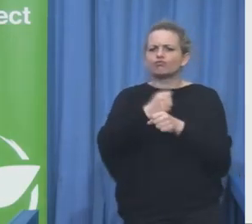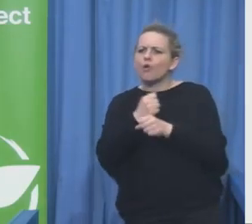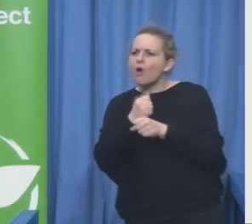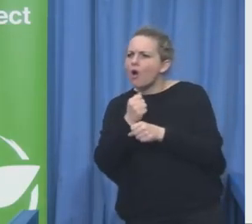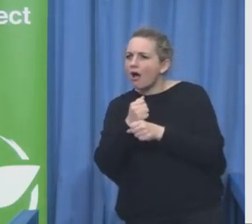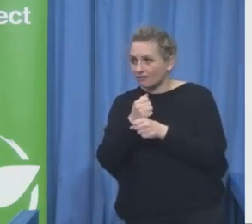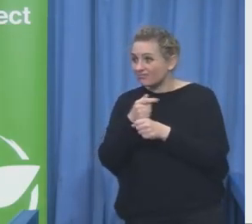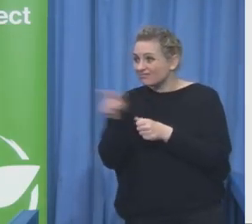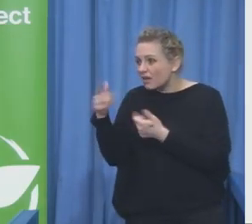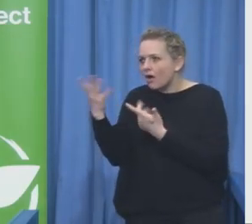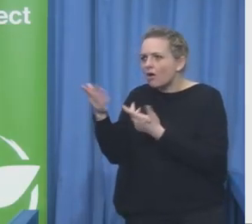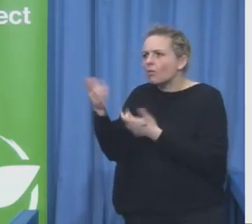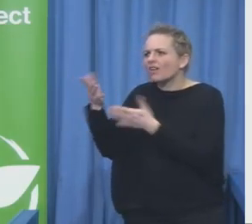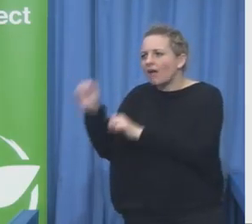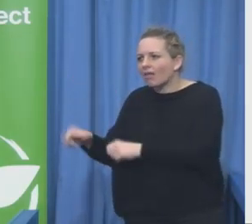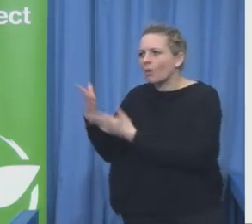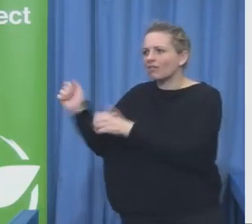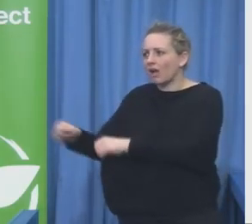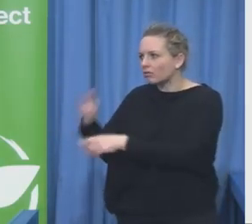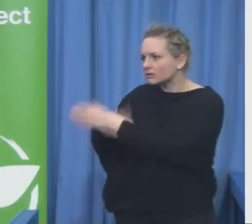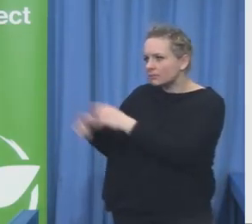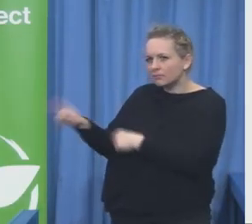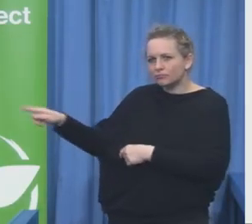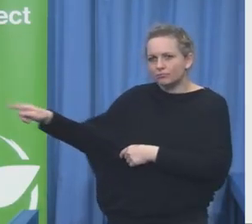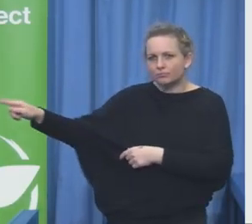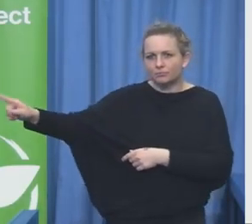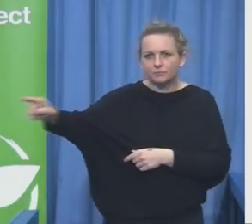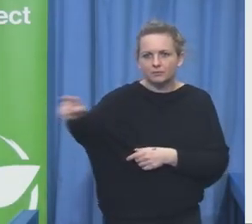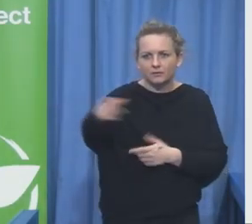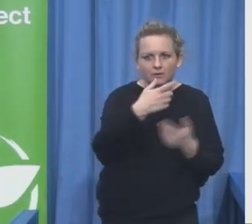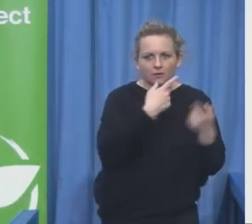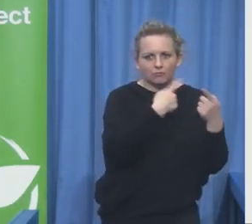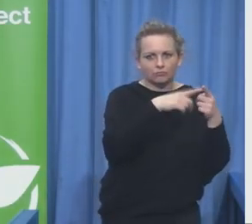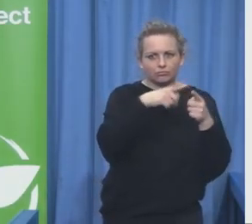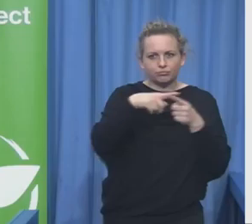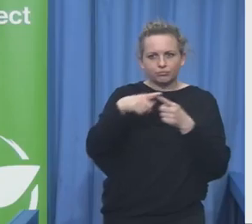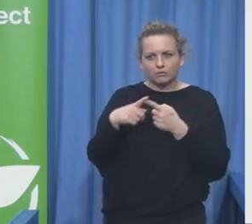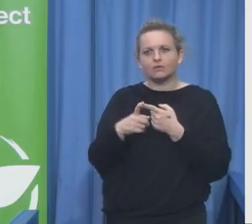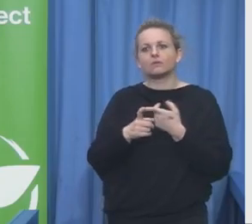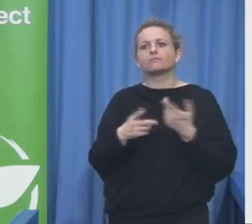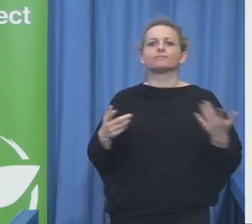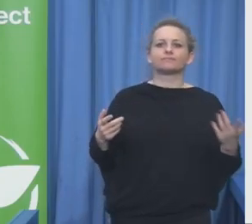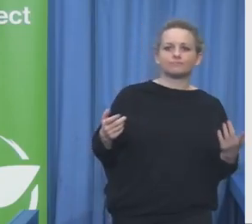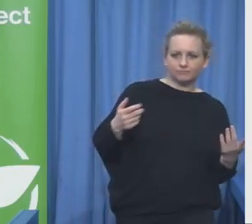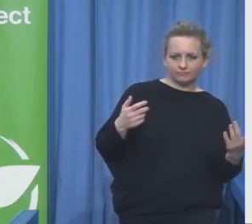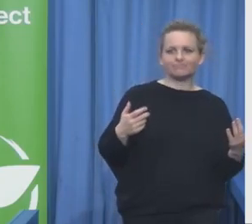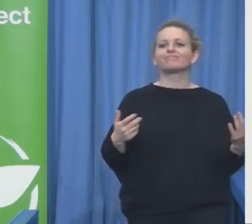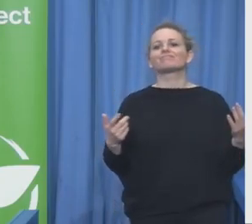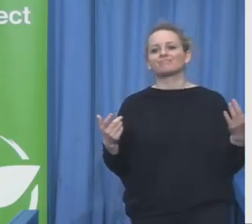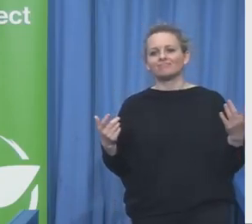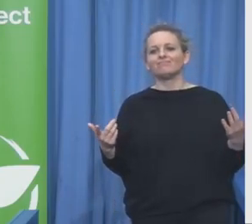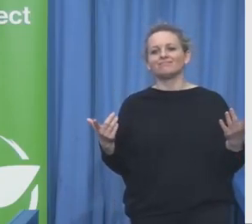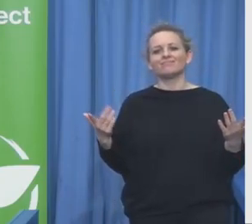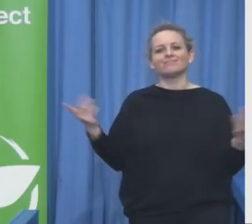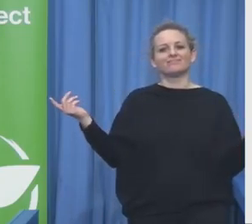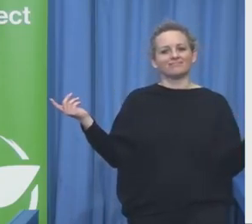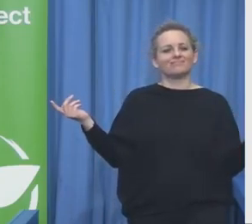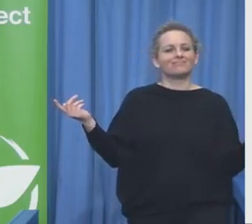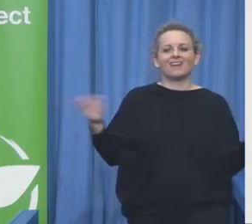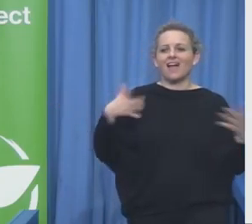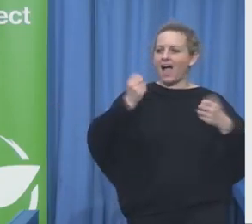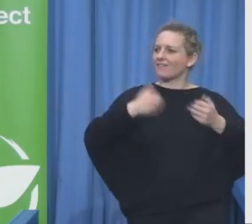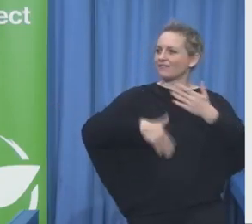jobs, please make sure that portal is accessible. I shared a story with some folks yesterday that we had a global technology